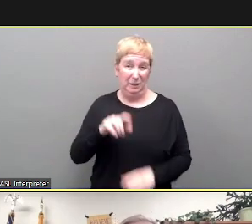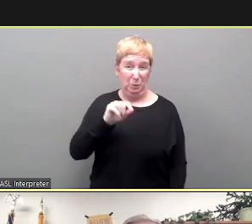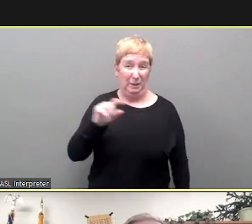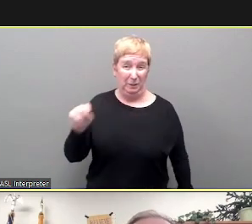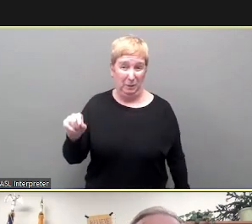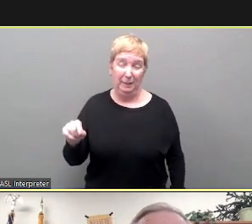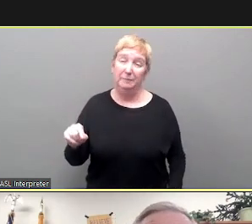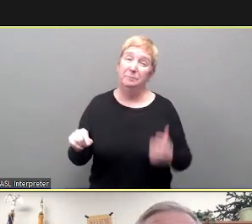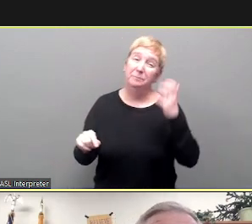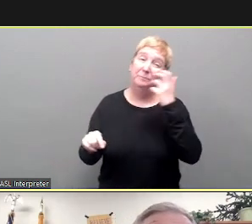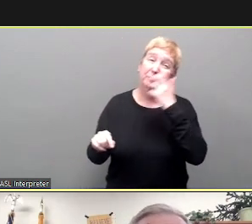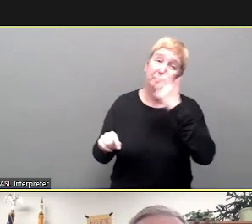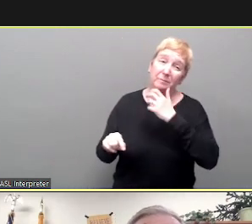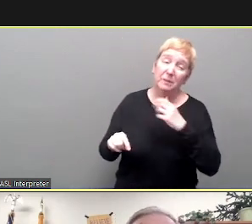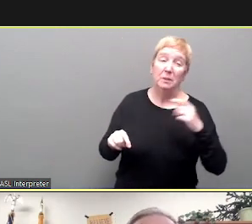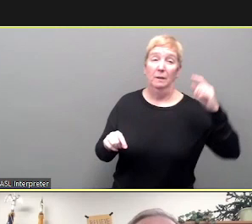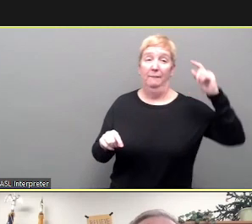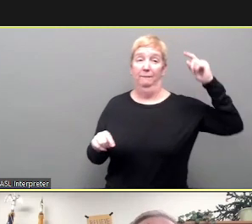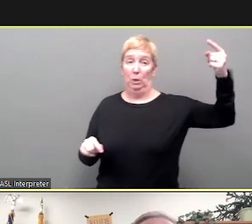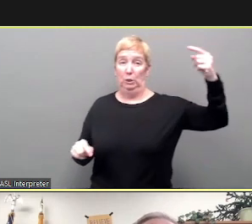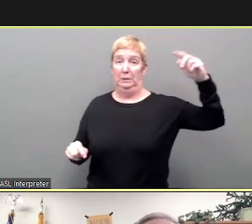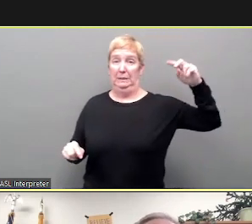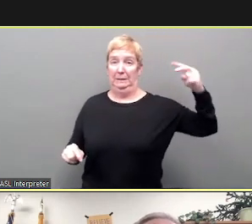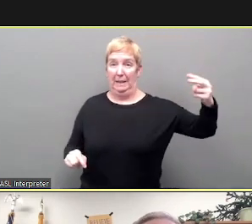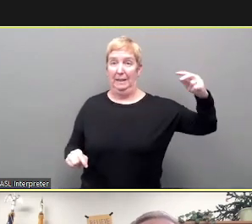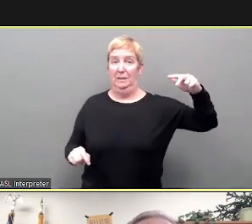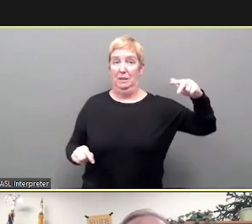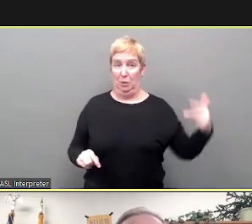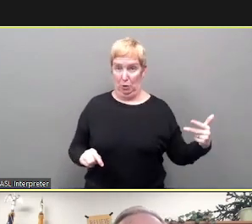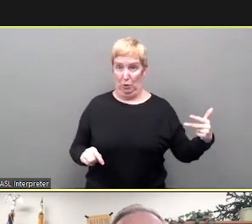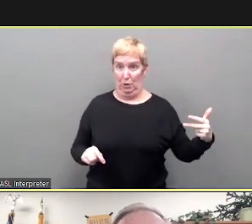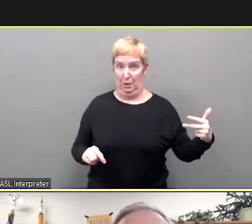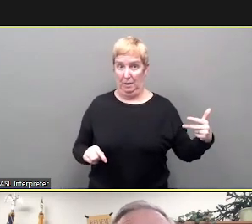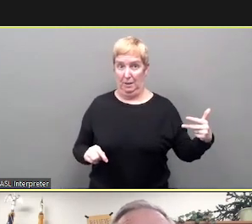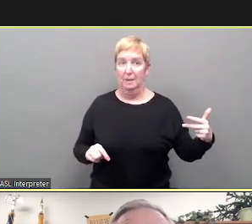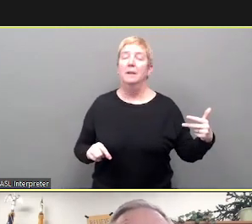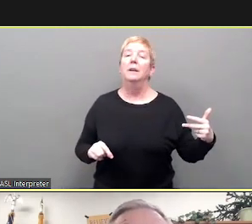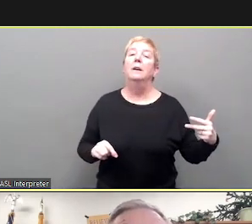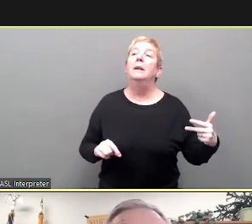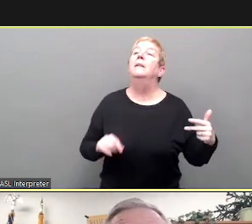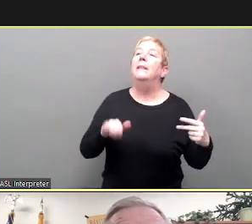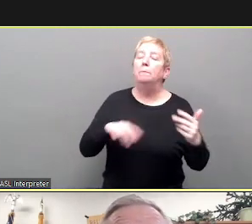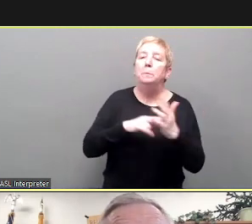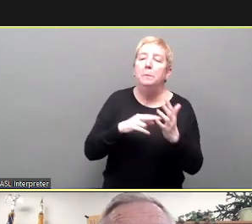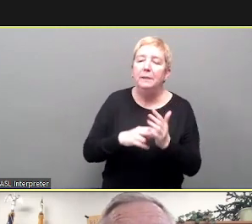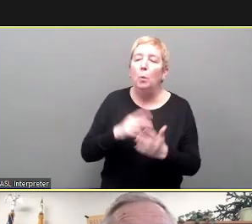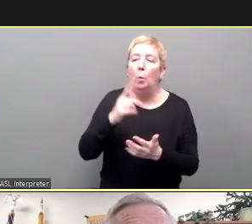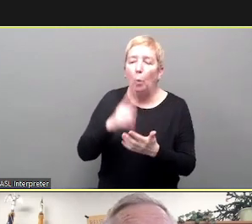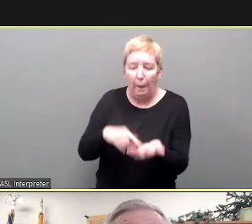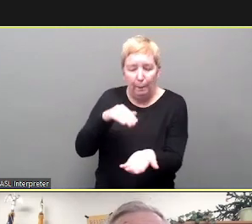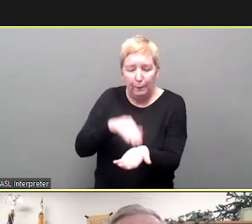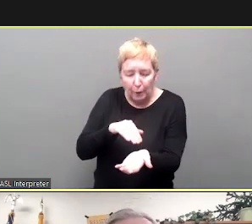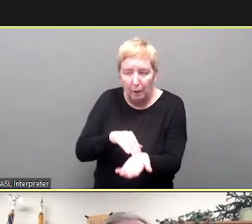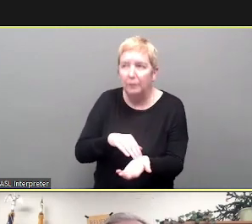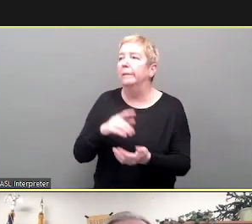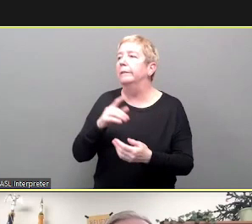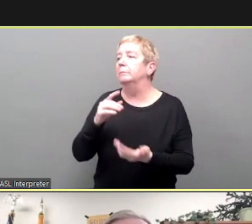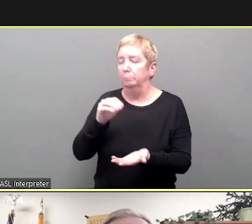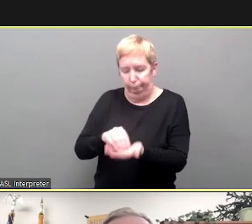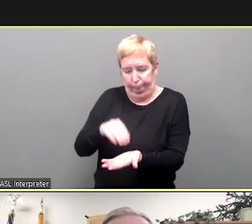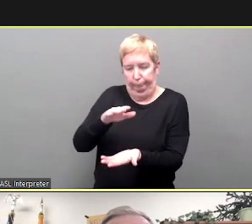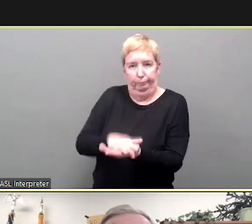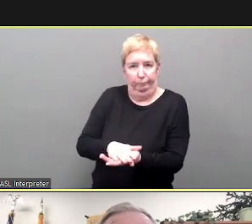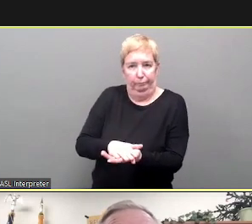the leading cause of death as listed by their physician or other care provider on the death certificate. So it's not